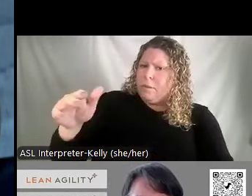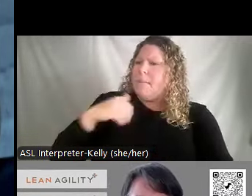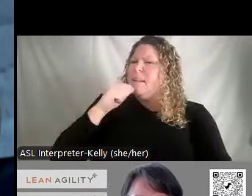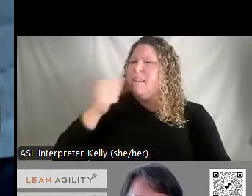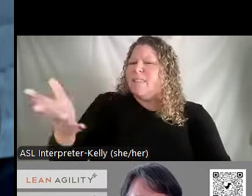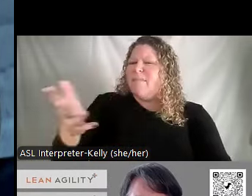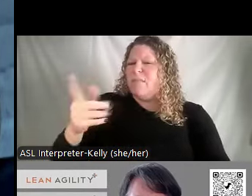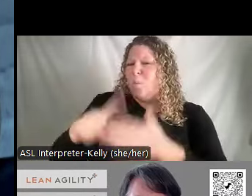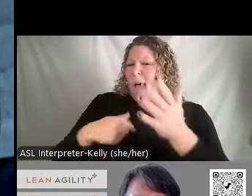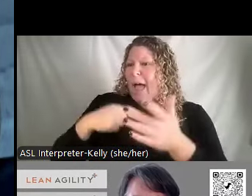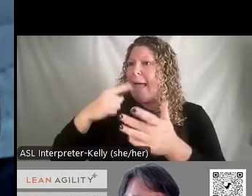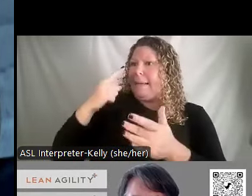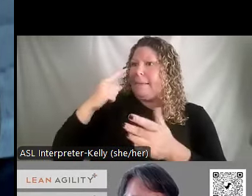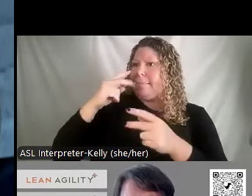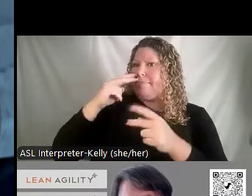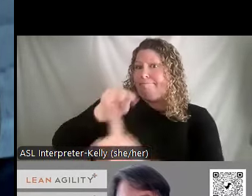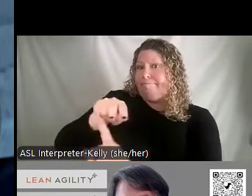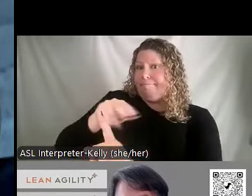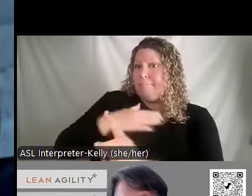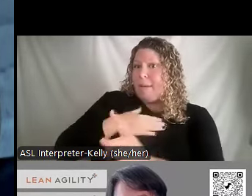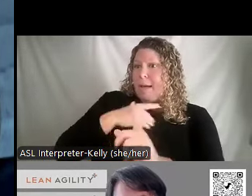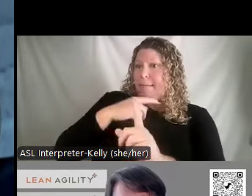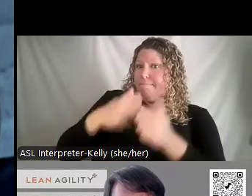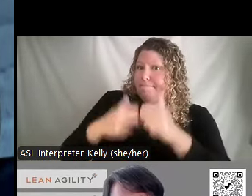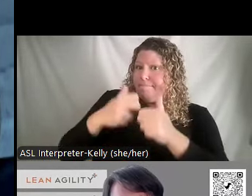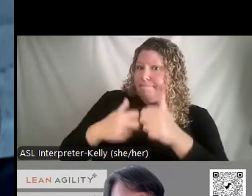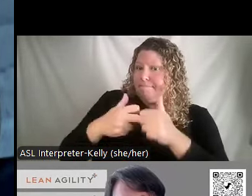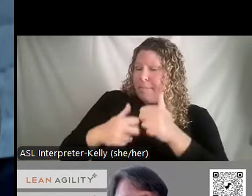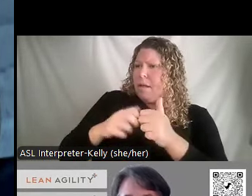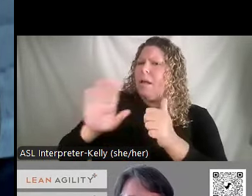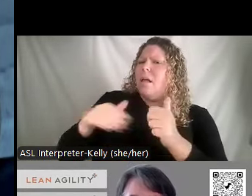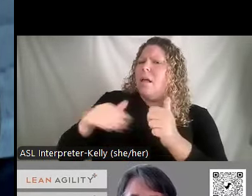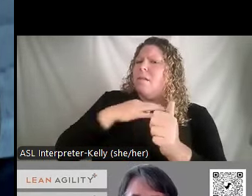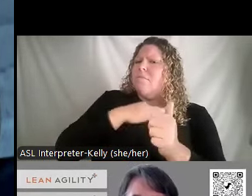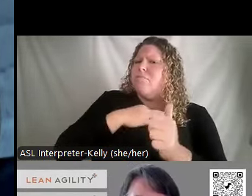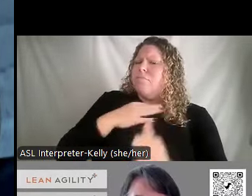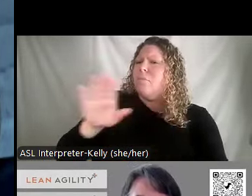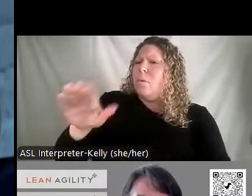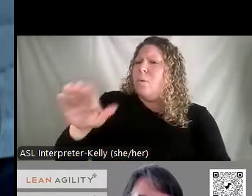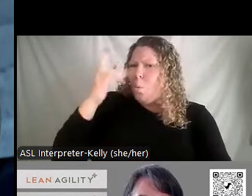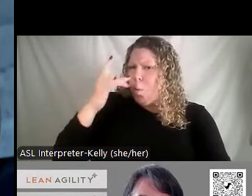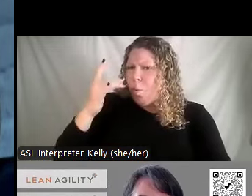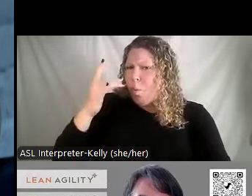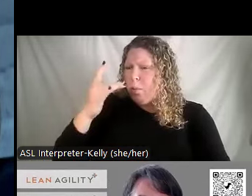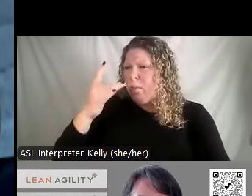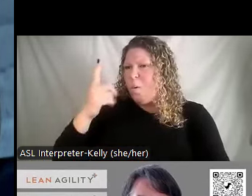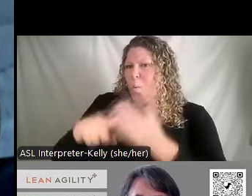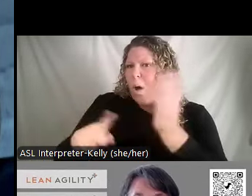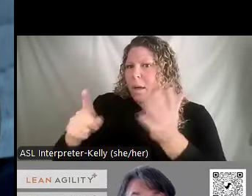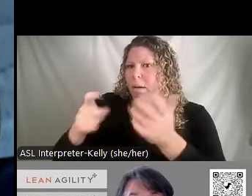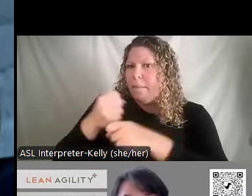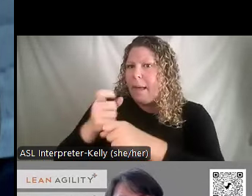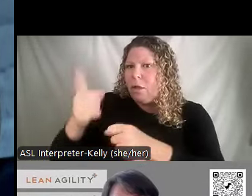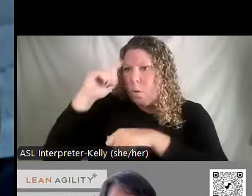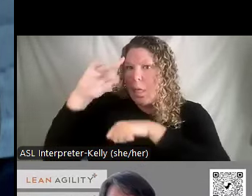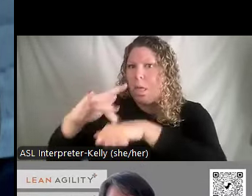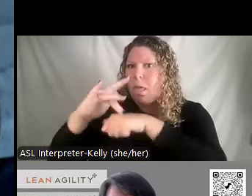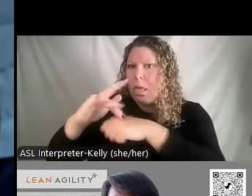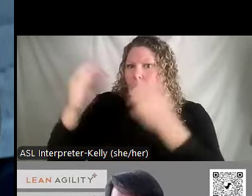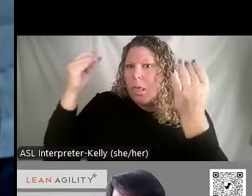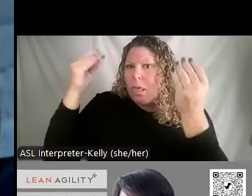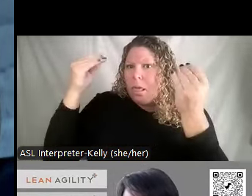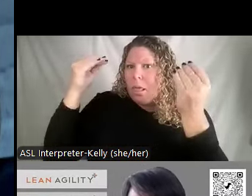ways that I can help you this week, I'm going to ask you a different question. Here's the question. What's keeping you awake at night this week? And Bev was one of